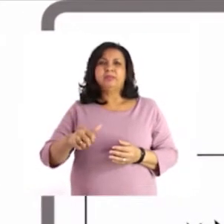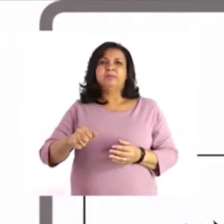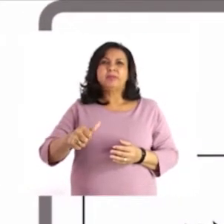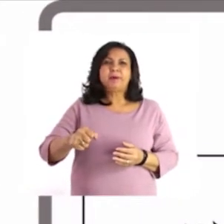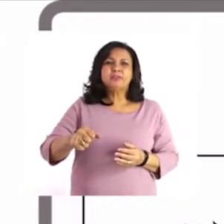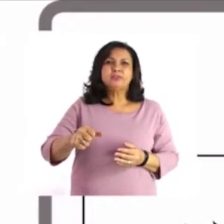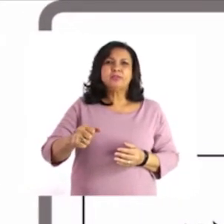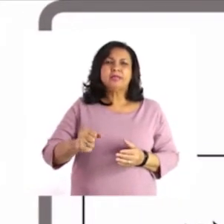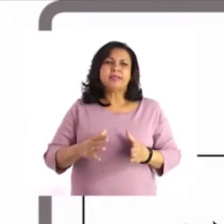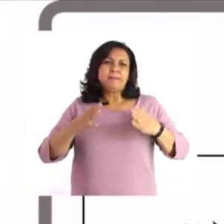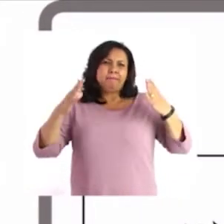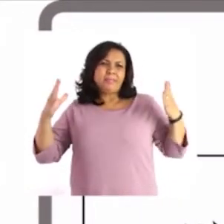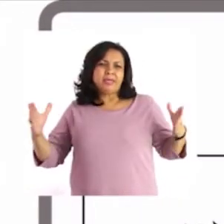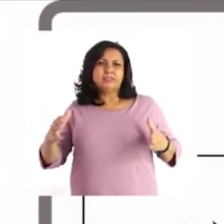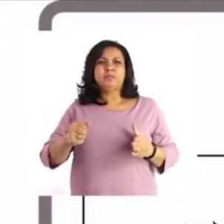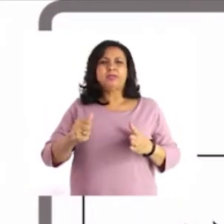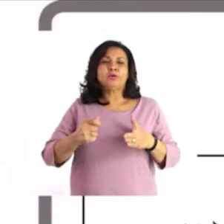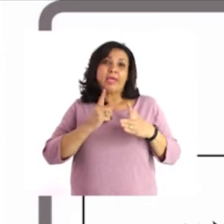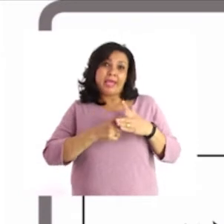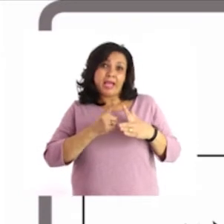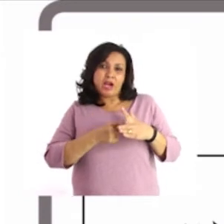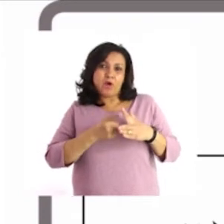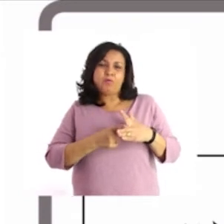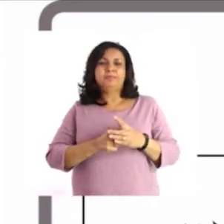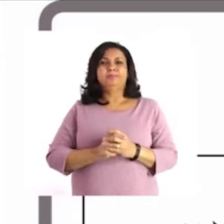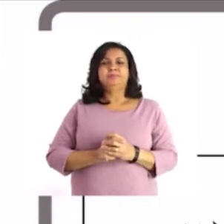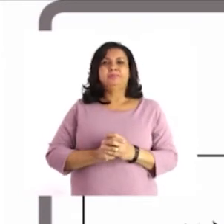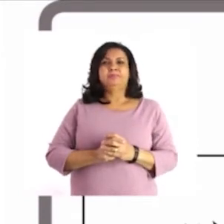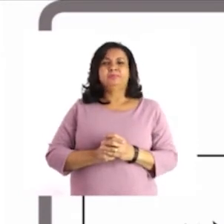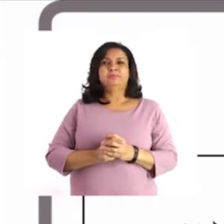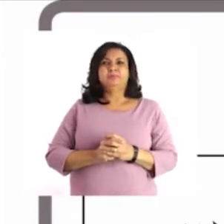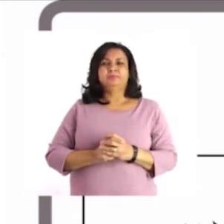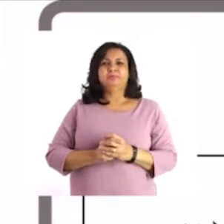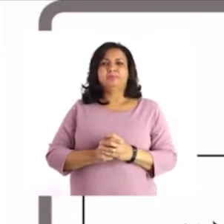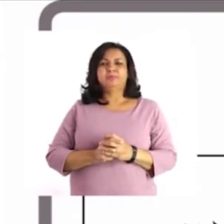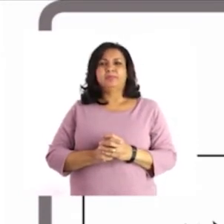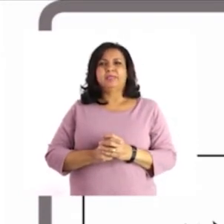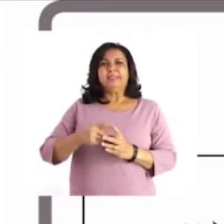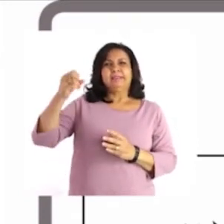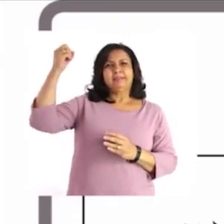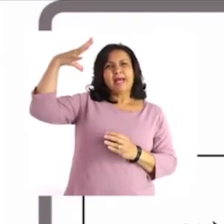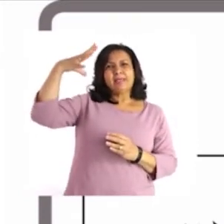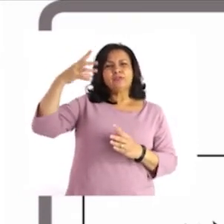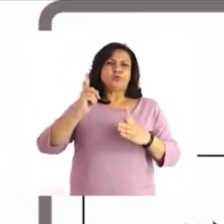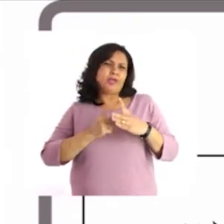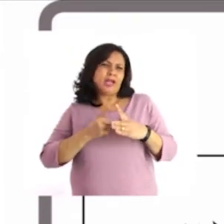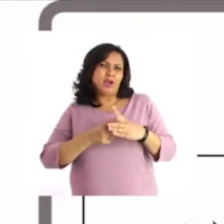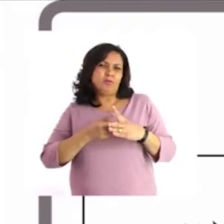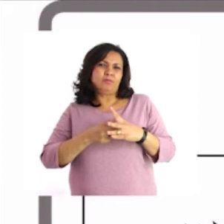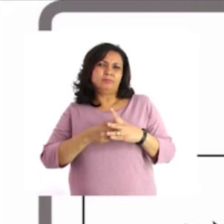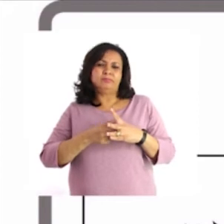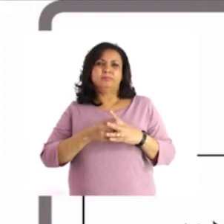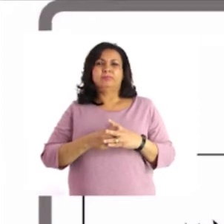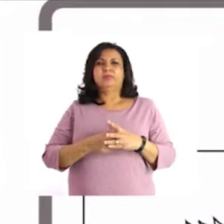biggest tomato yellow. Remember, we said bananas are yellow, the sun is yellow. So let's